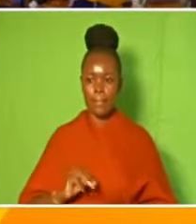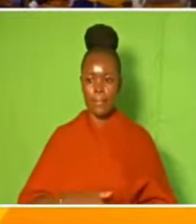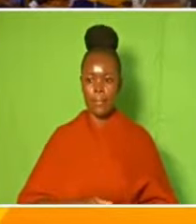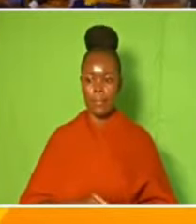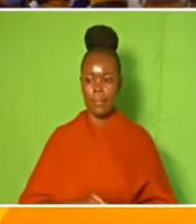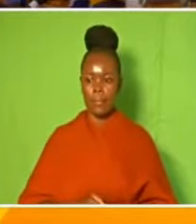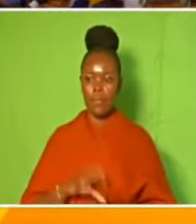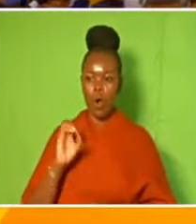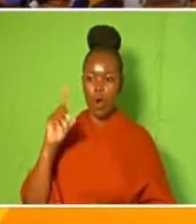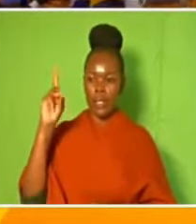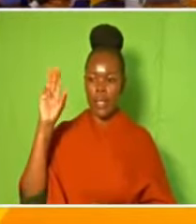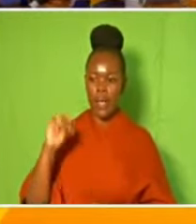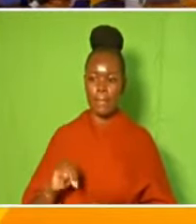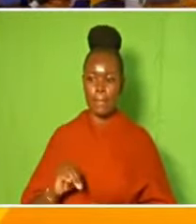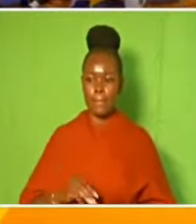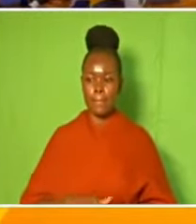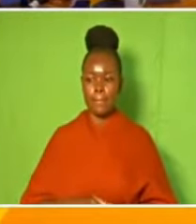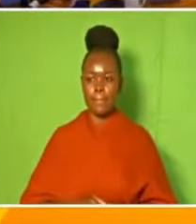ODM.